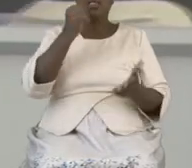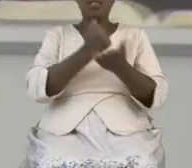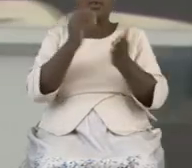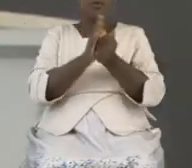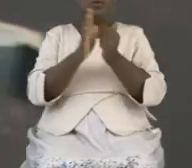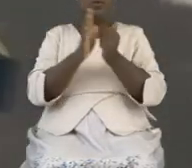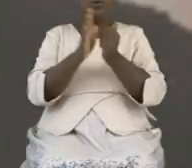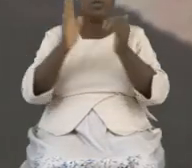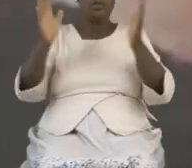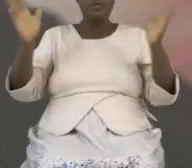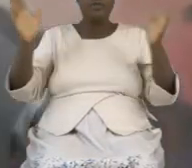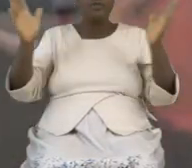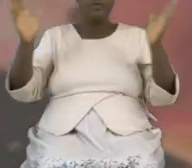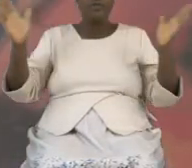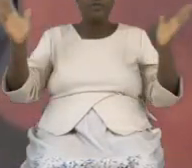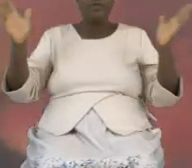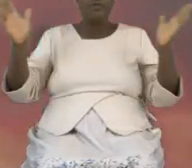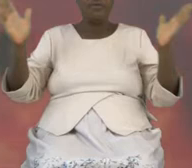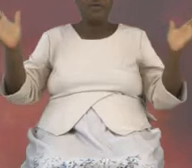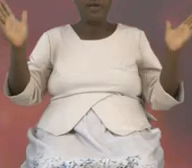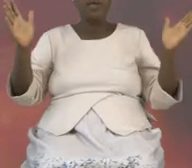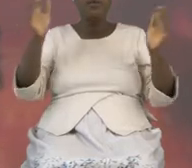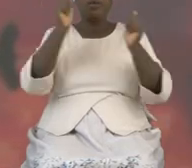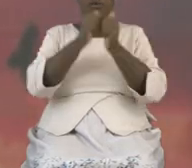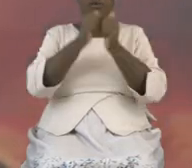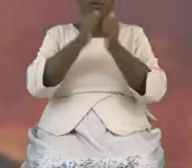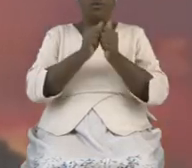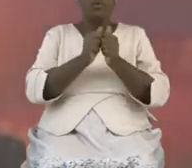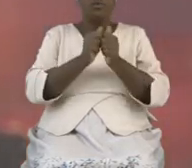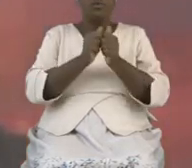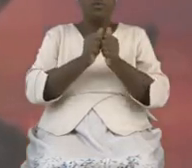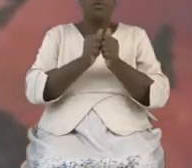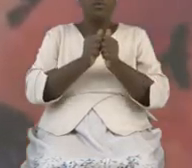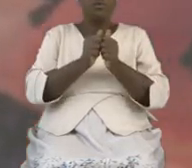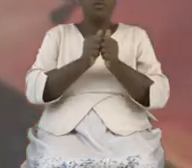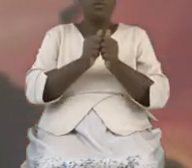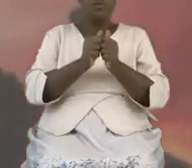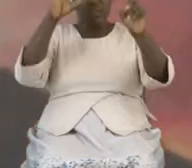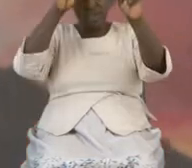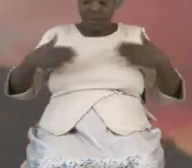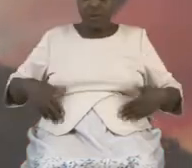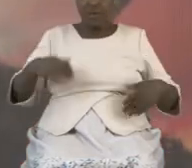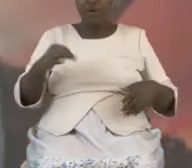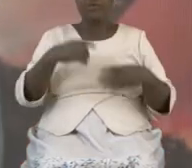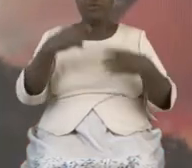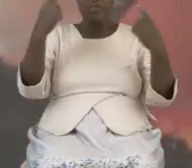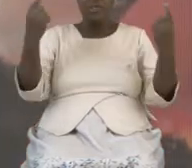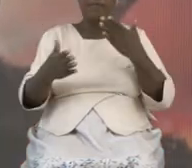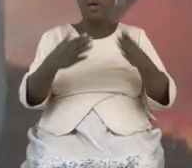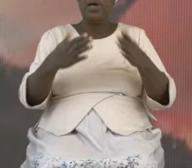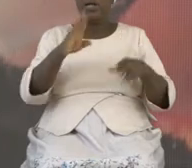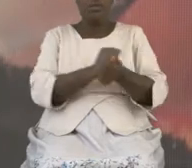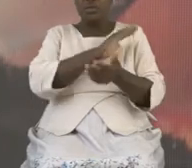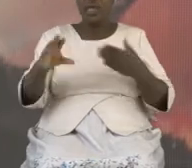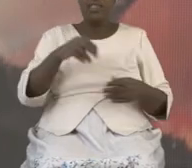the body of sin might be destroyed, that henceforth we should not serve